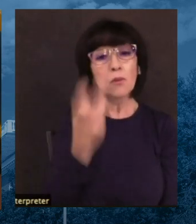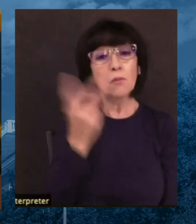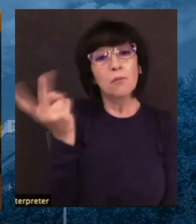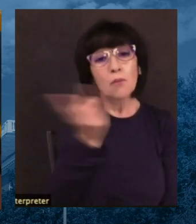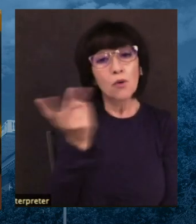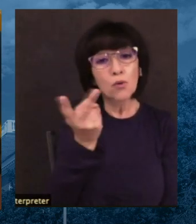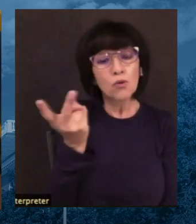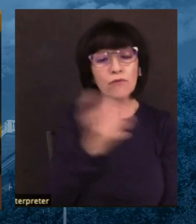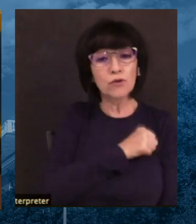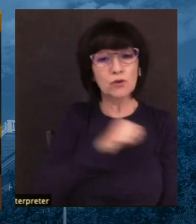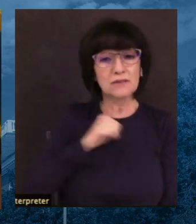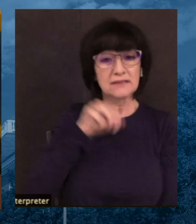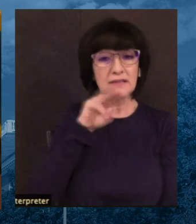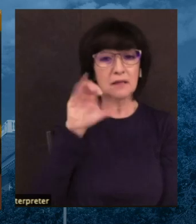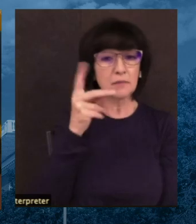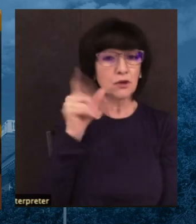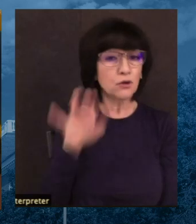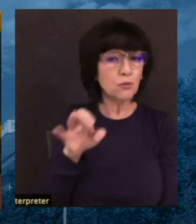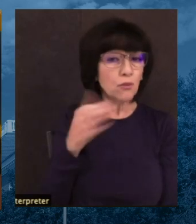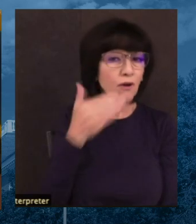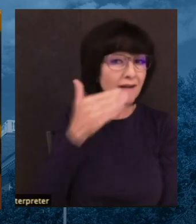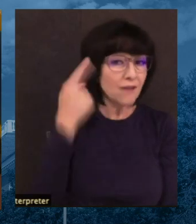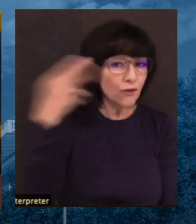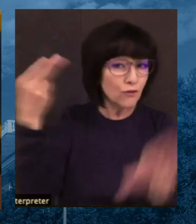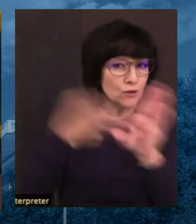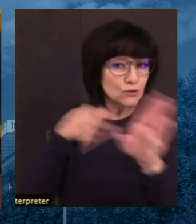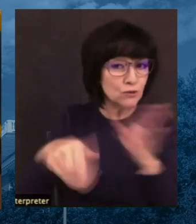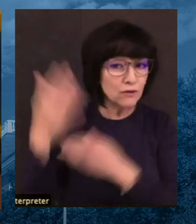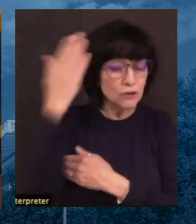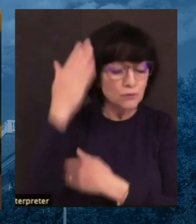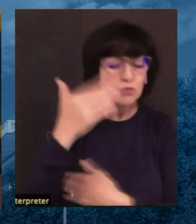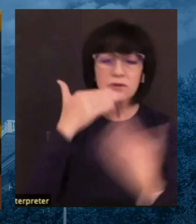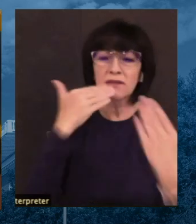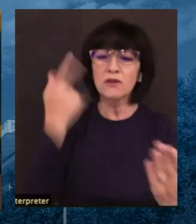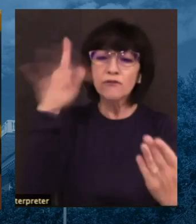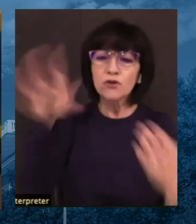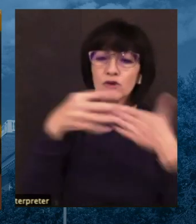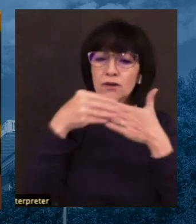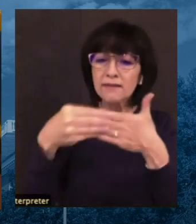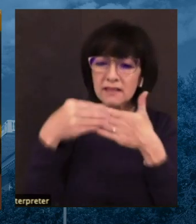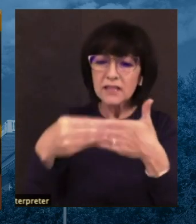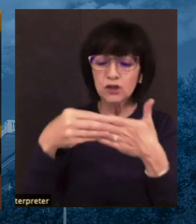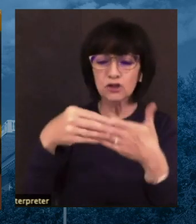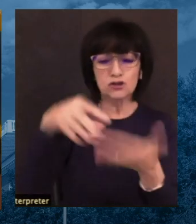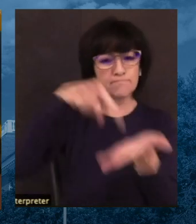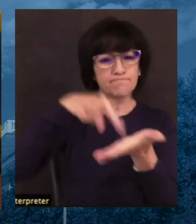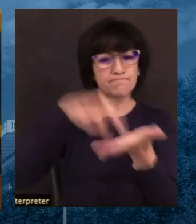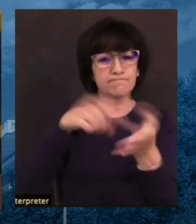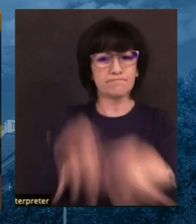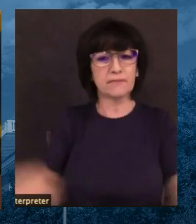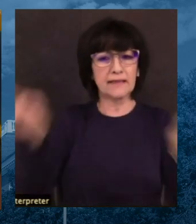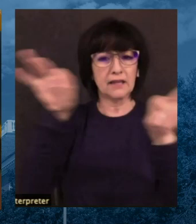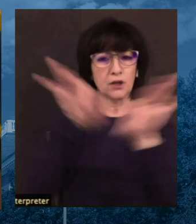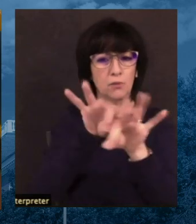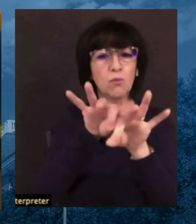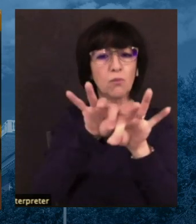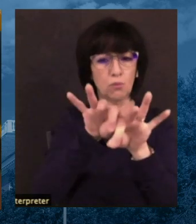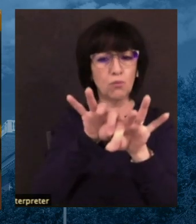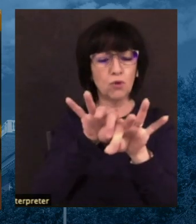and Senator McBride, thanks for being here this morning, and thanks for your leadership on this very important election piece of